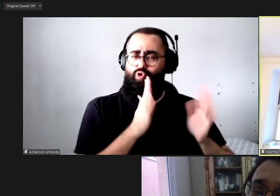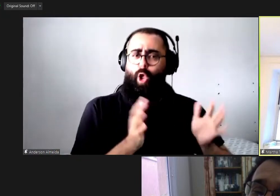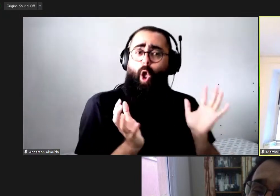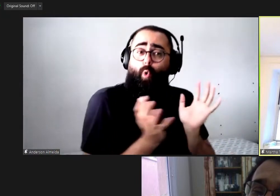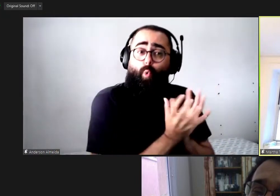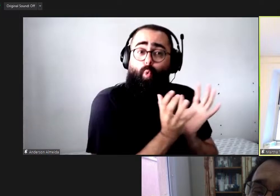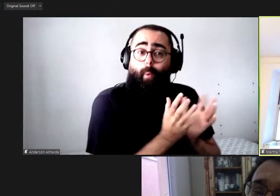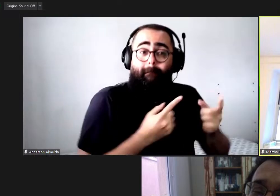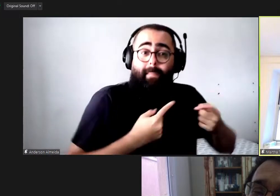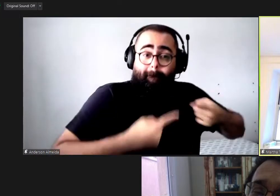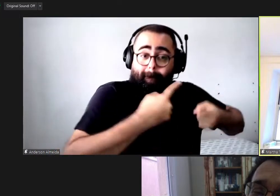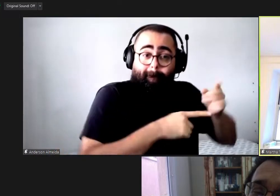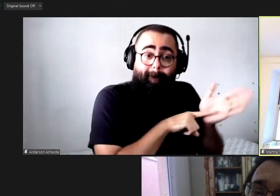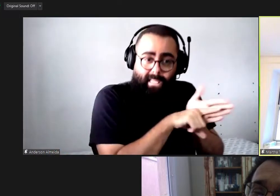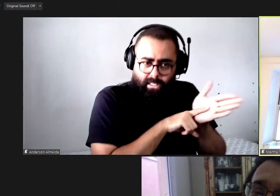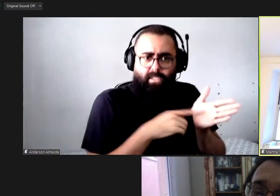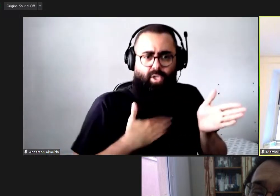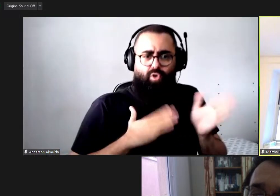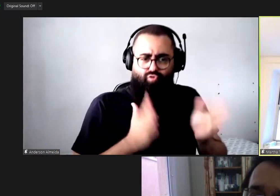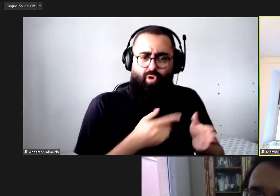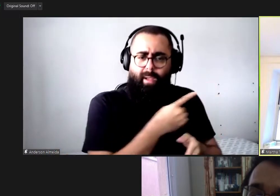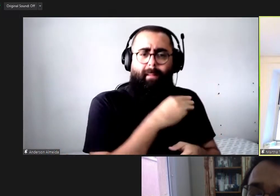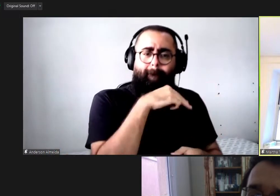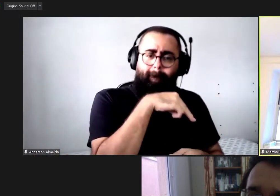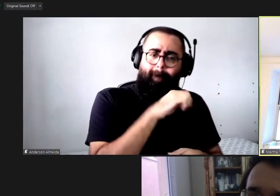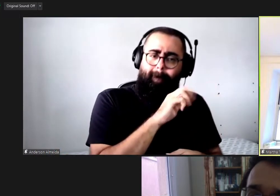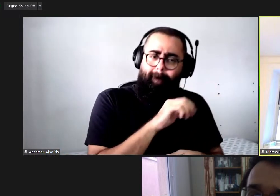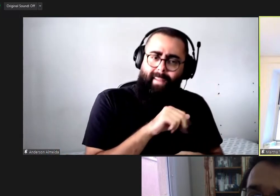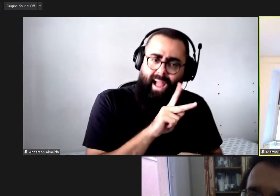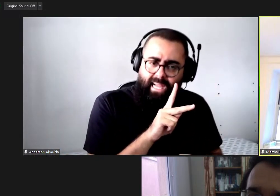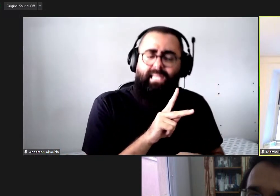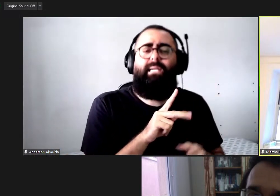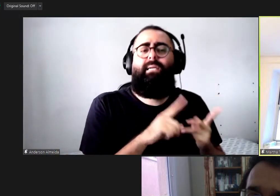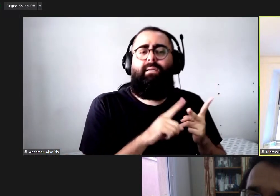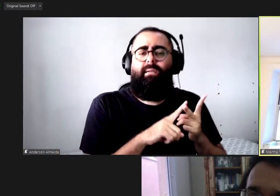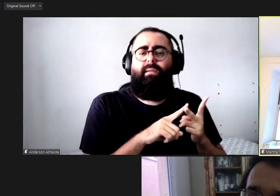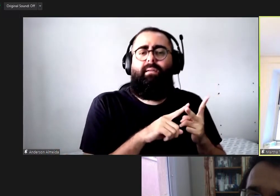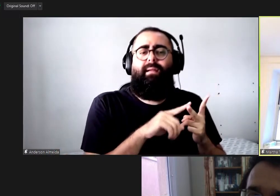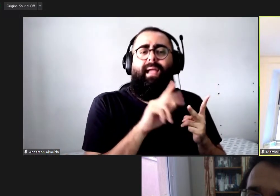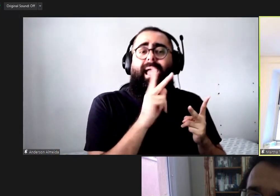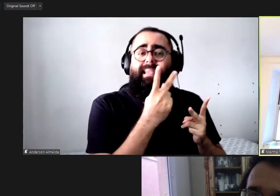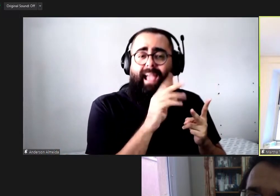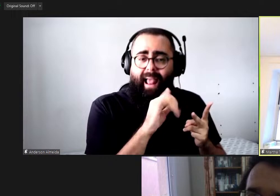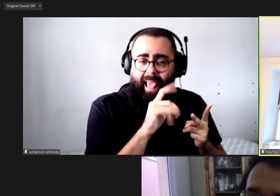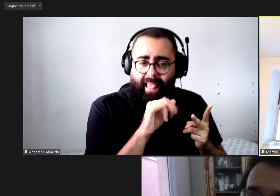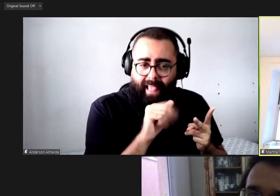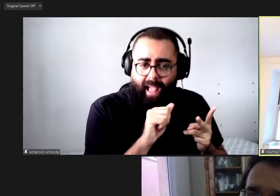that I'm doing with Mark Titi and Jelena Krivokapic.